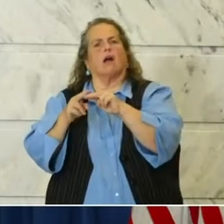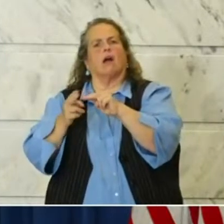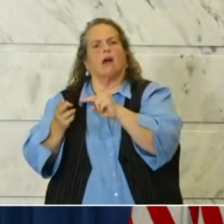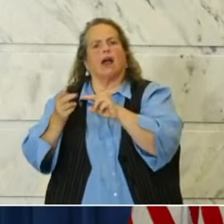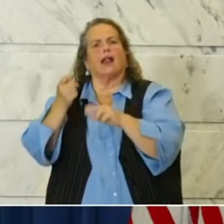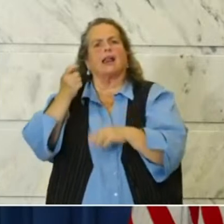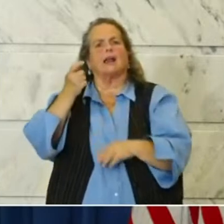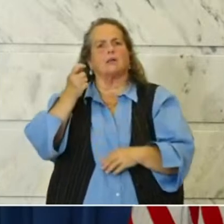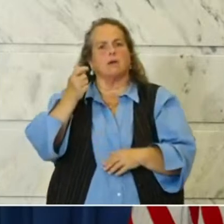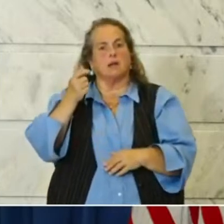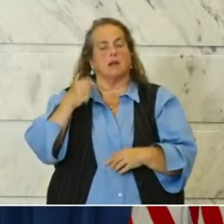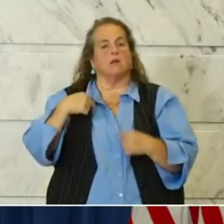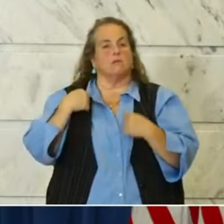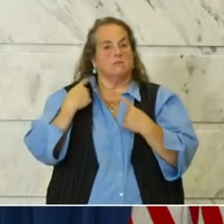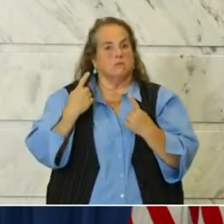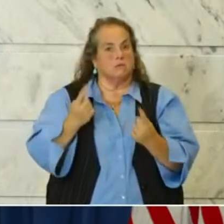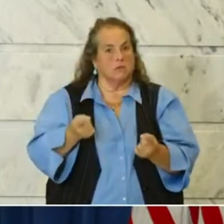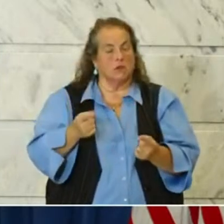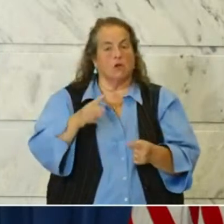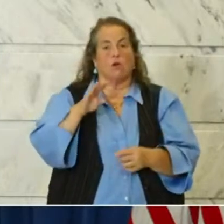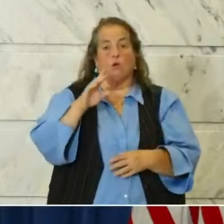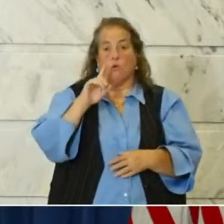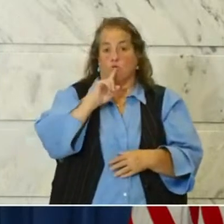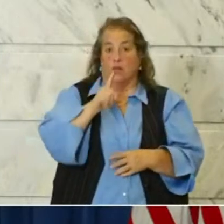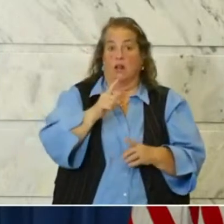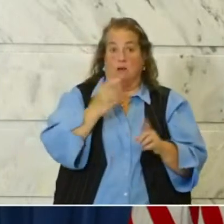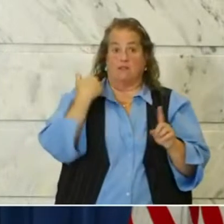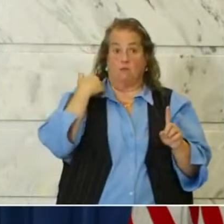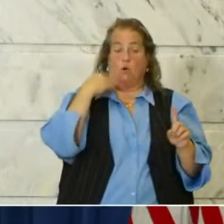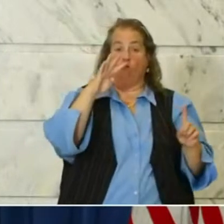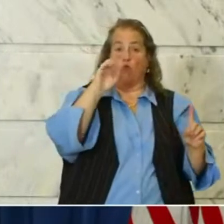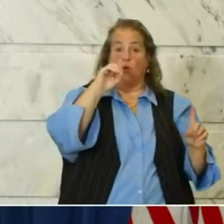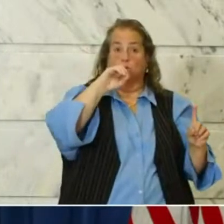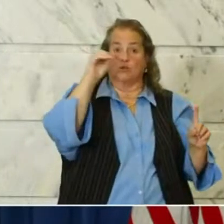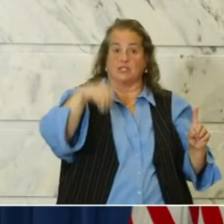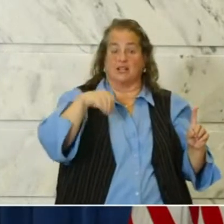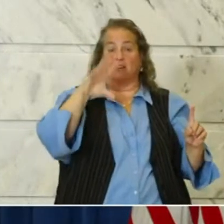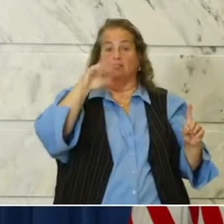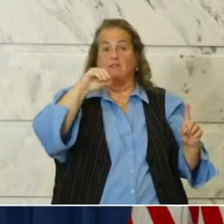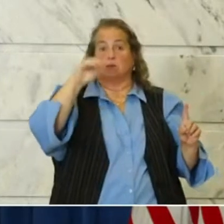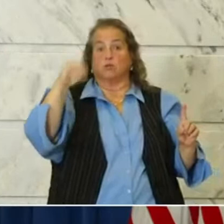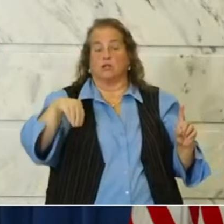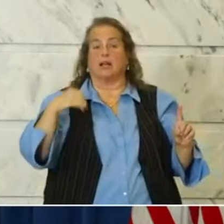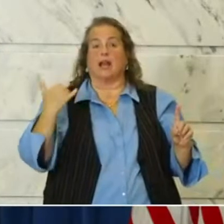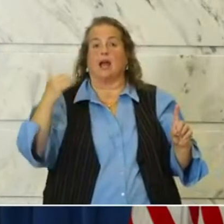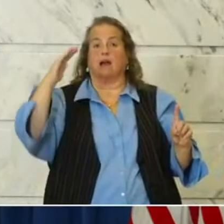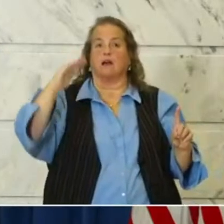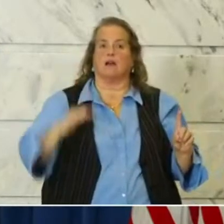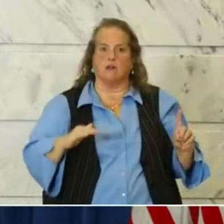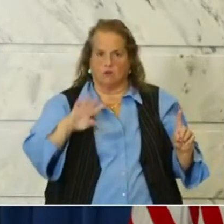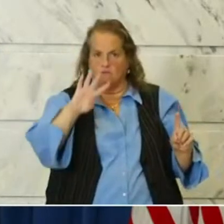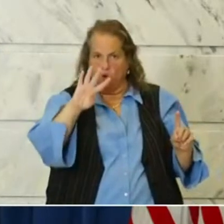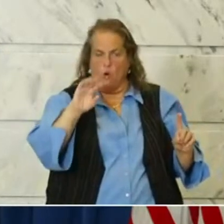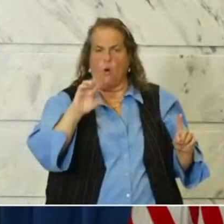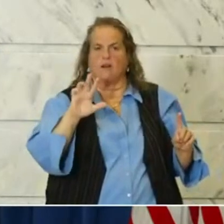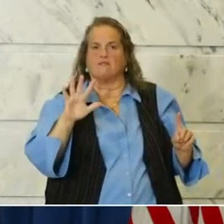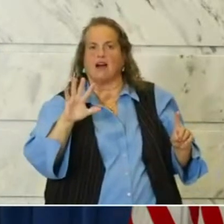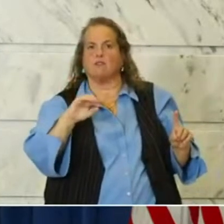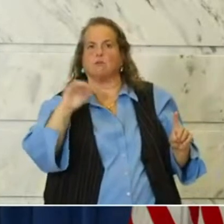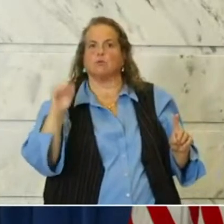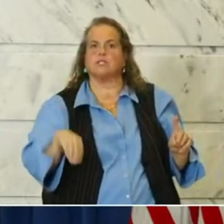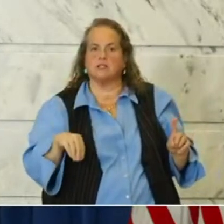week increases of 40+% and 50+% down to 4 or